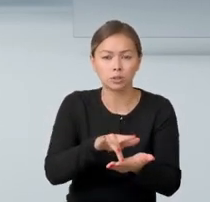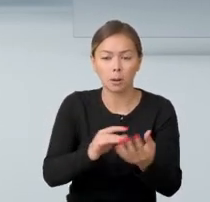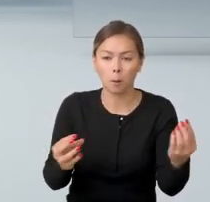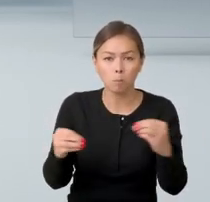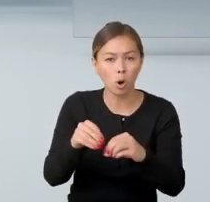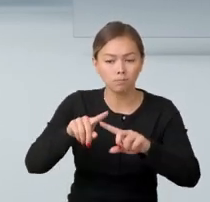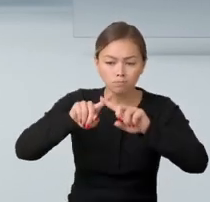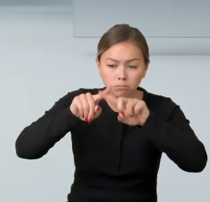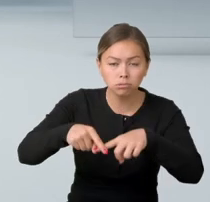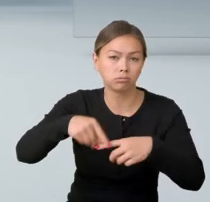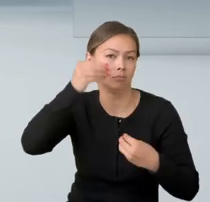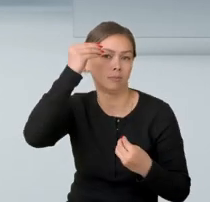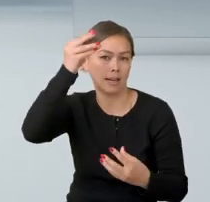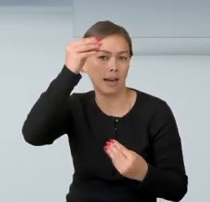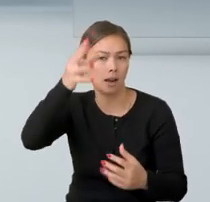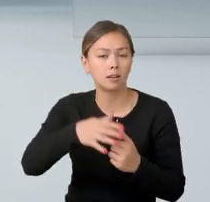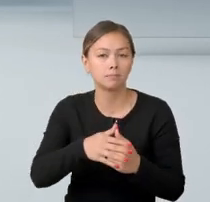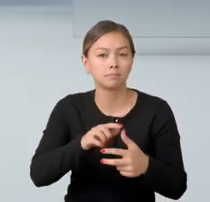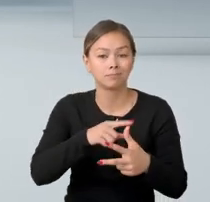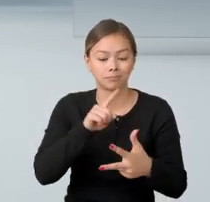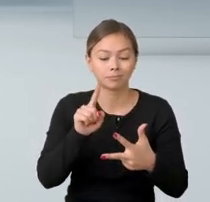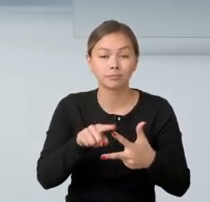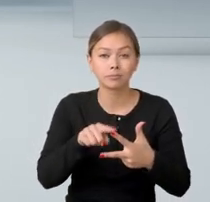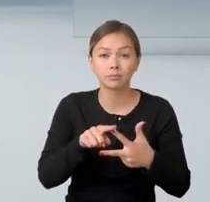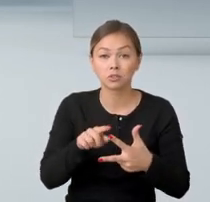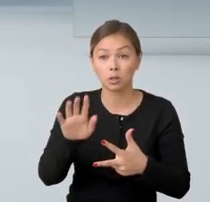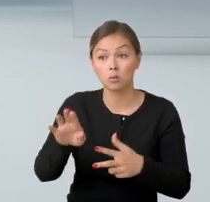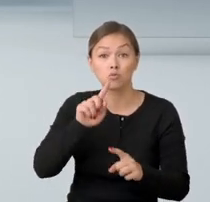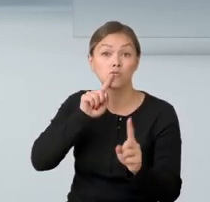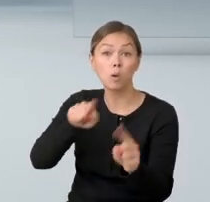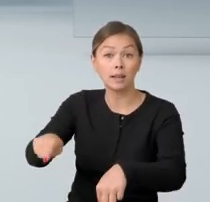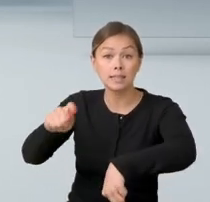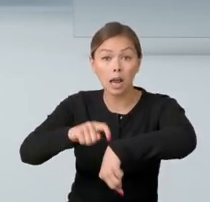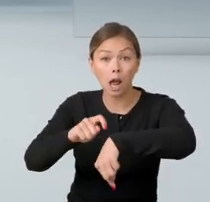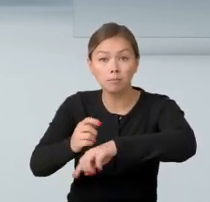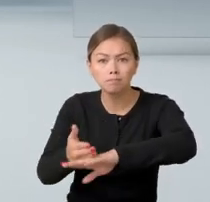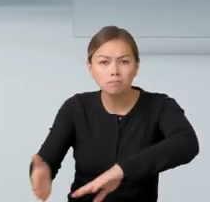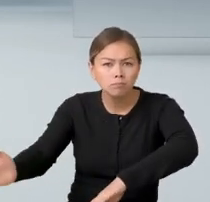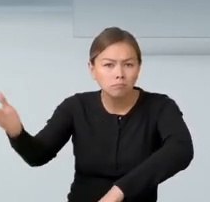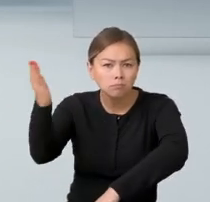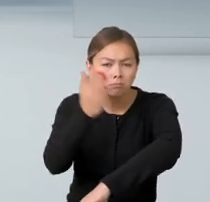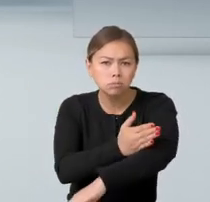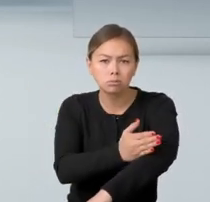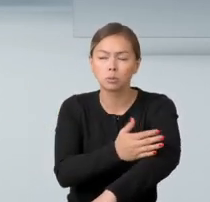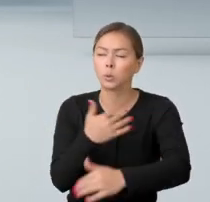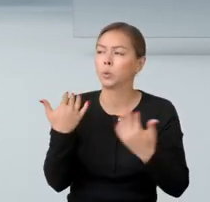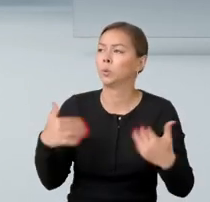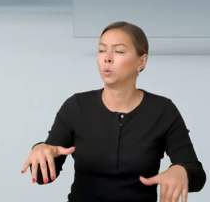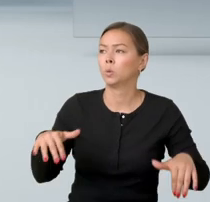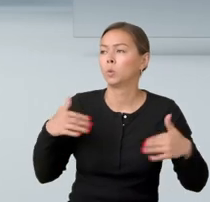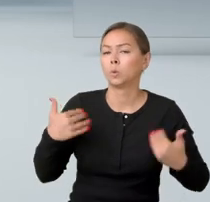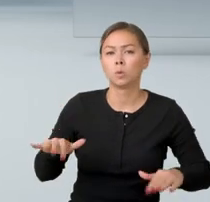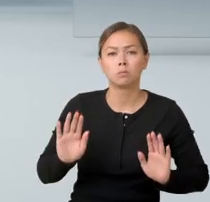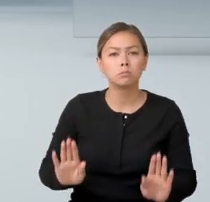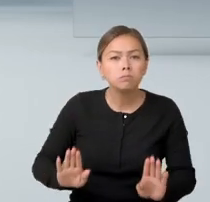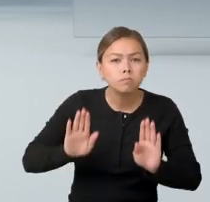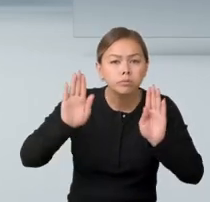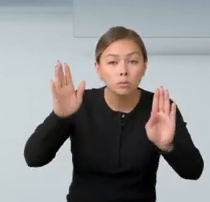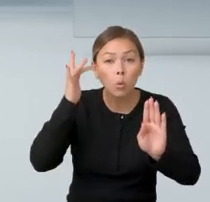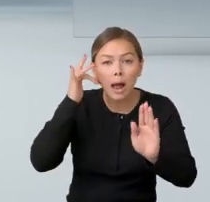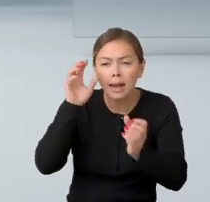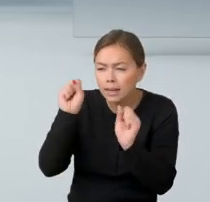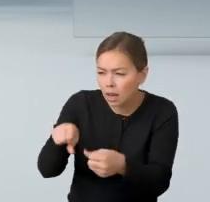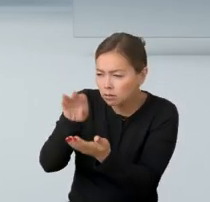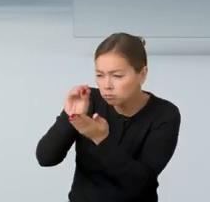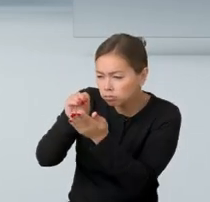and they have this reliable data second the response time Improvement was